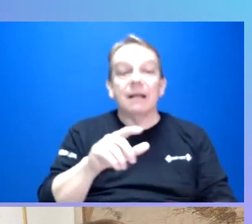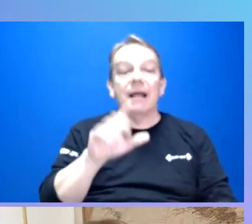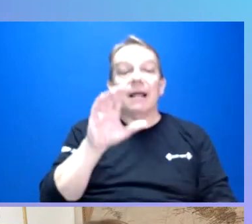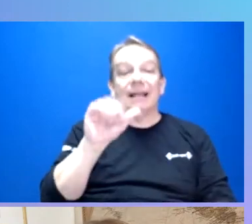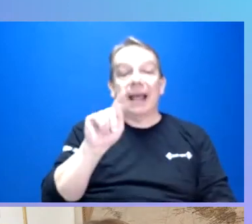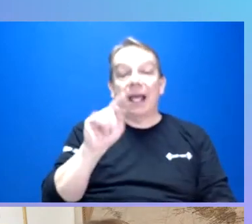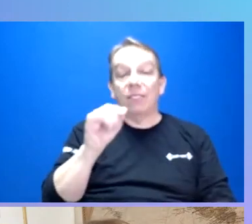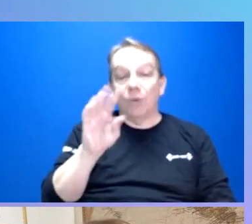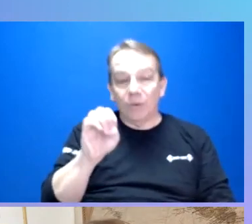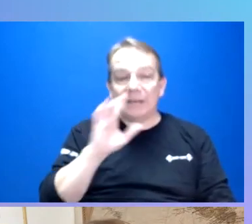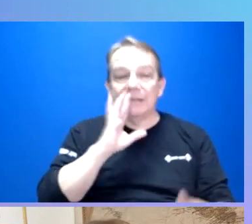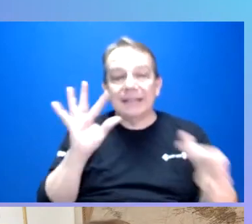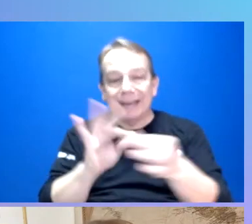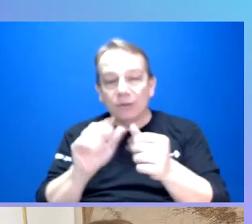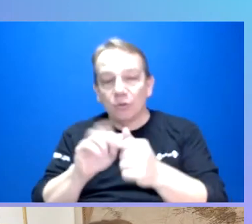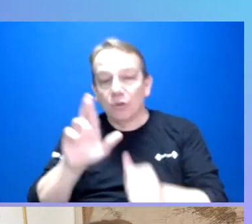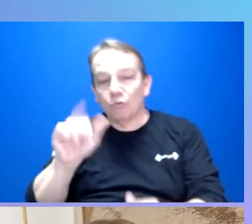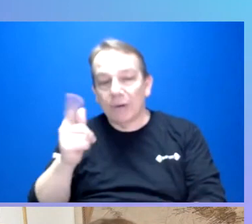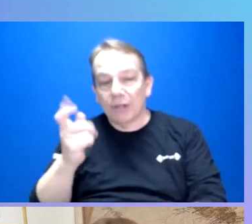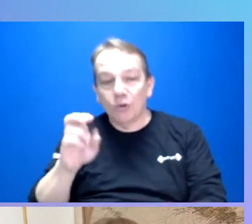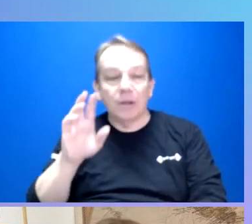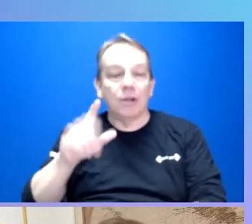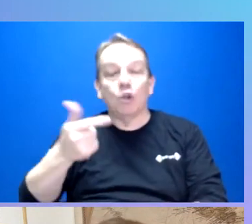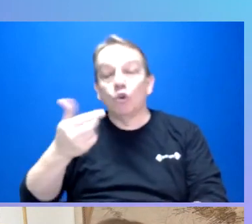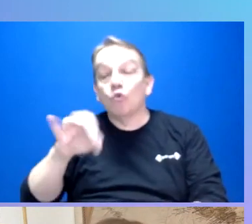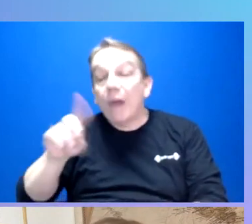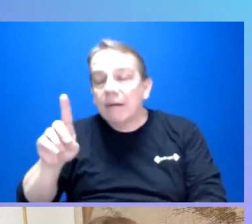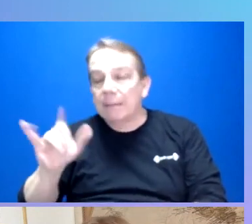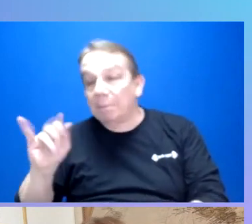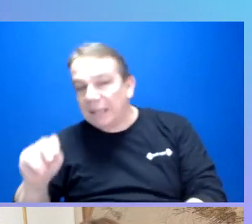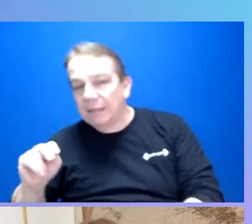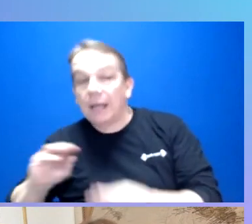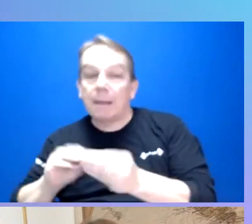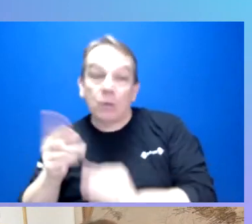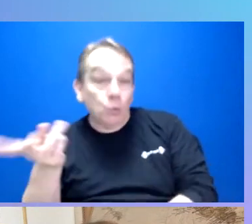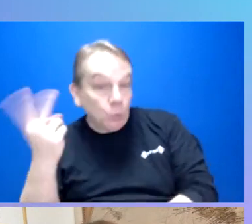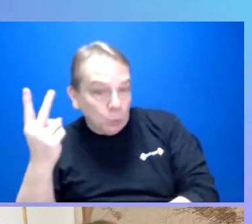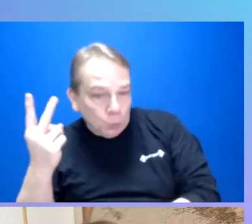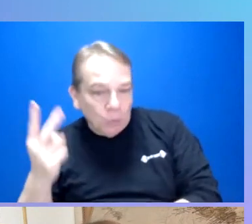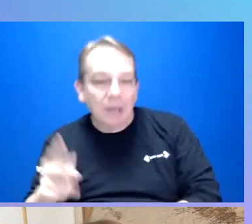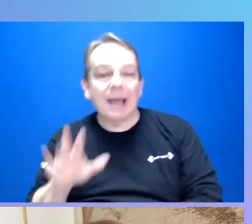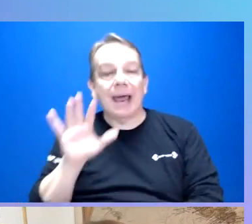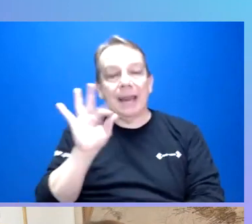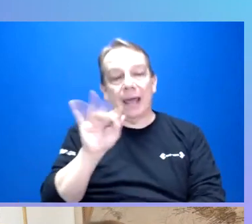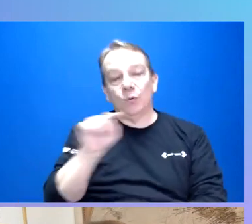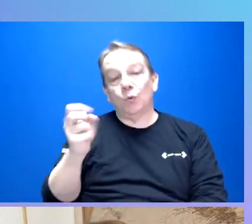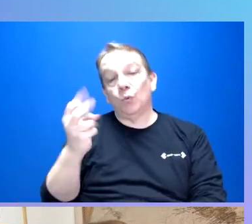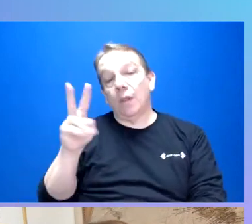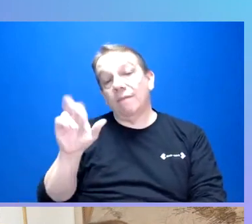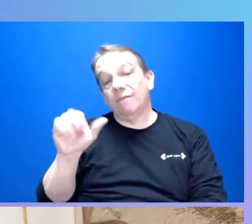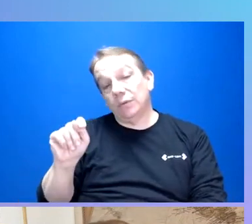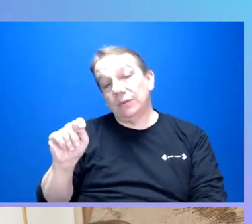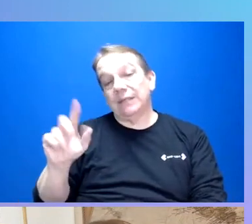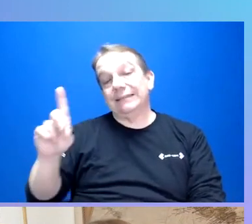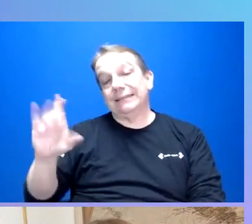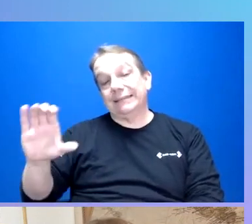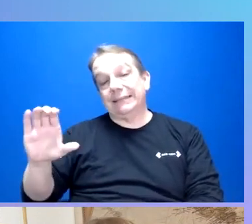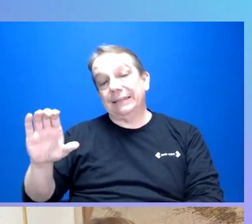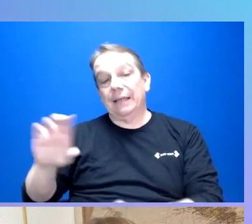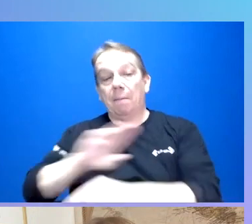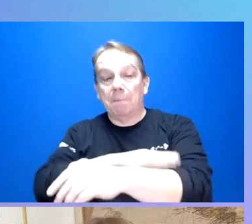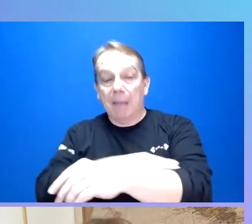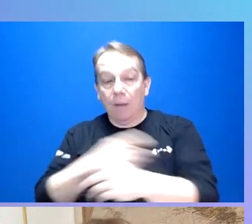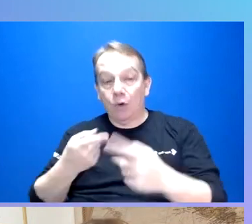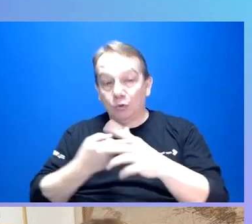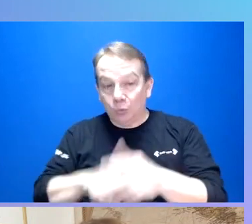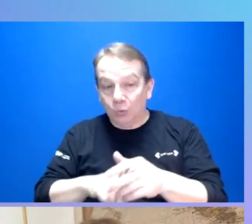is connected to the regulator's ground pin, pin 2. A 9 to 12 volt DC power source is connected